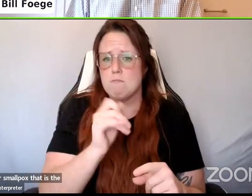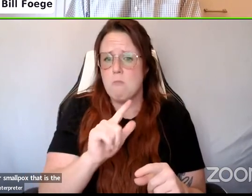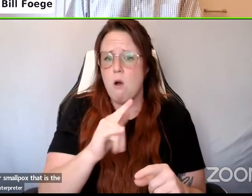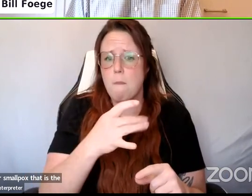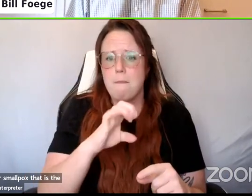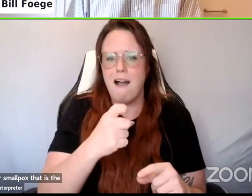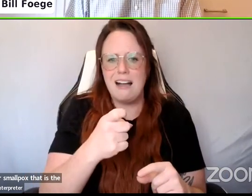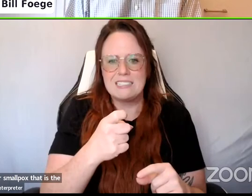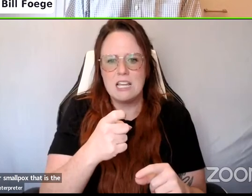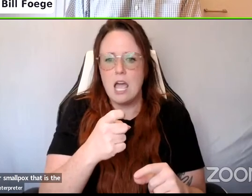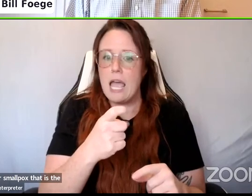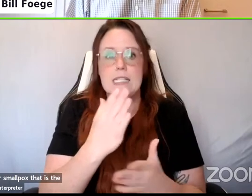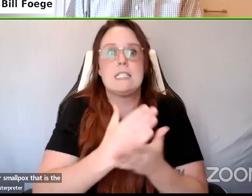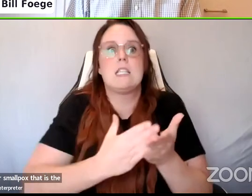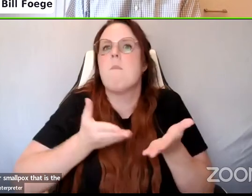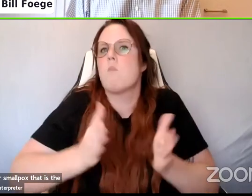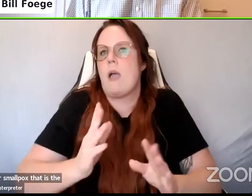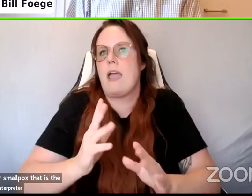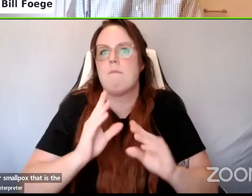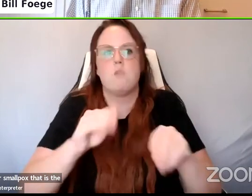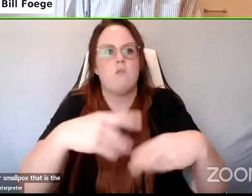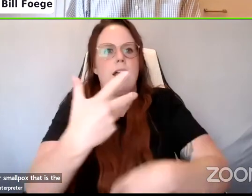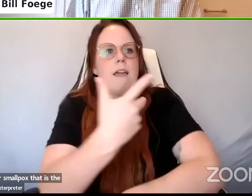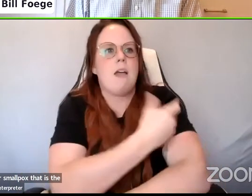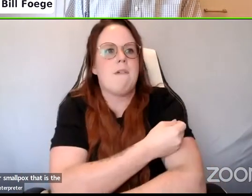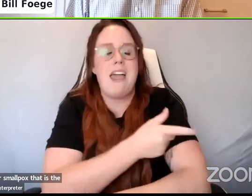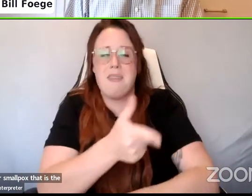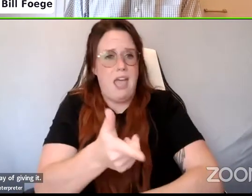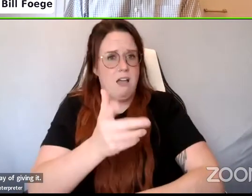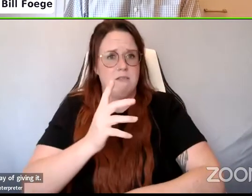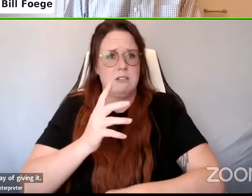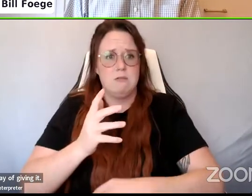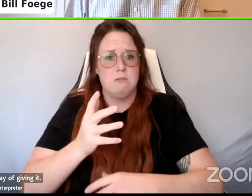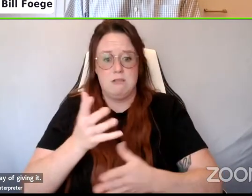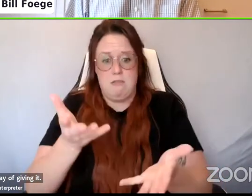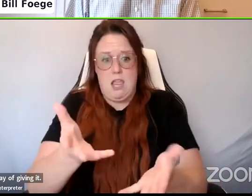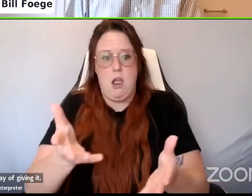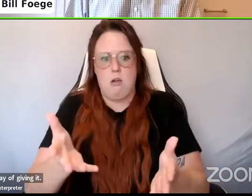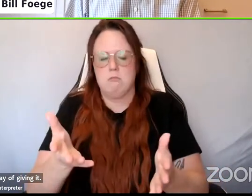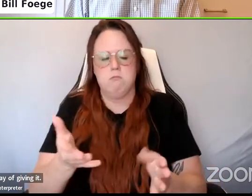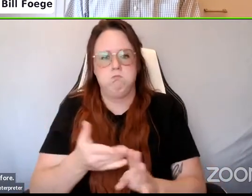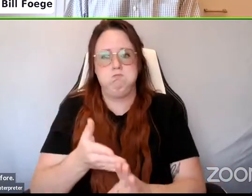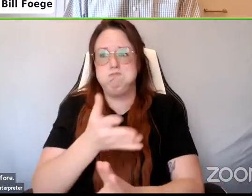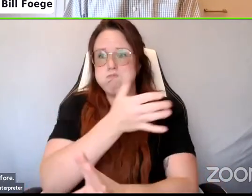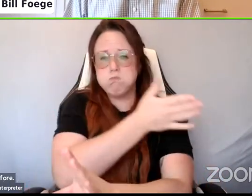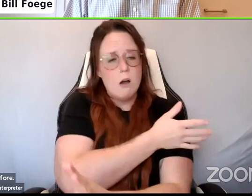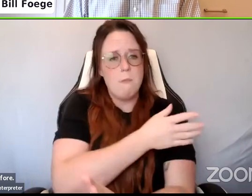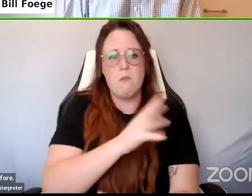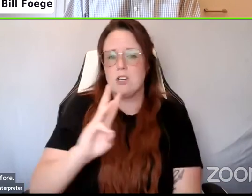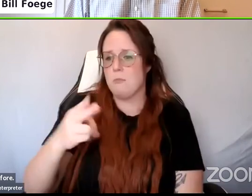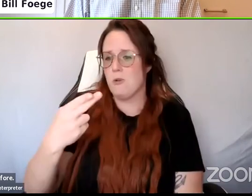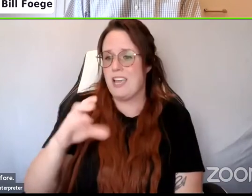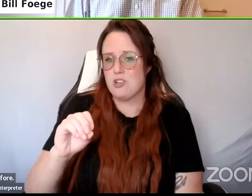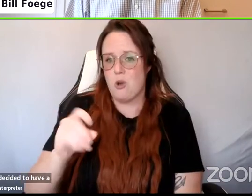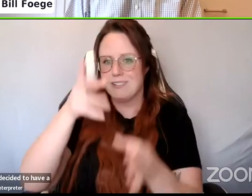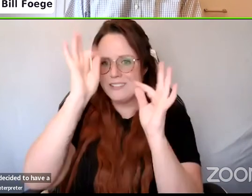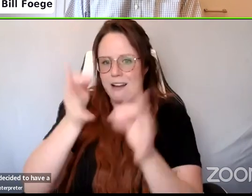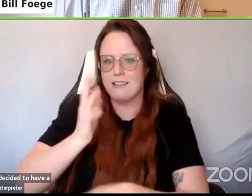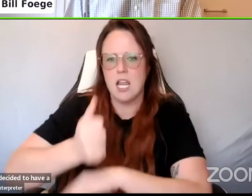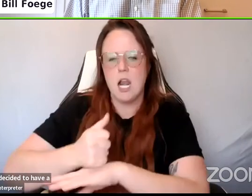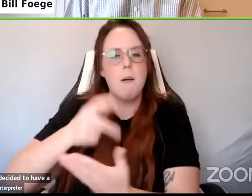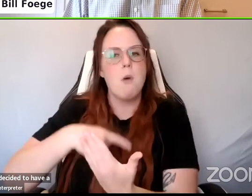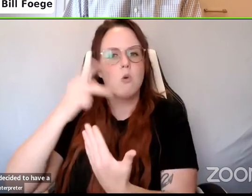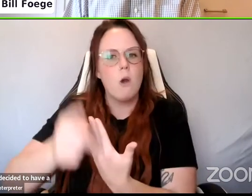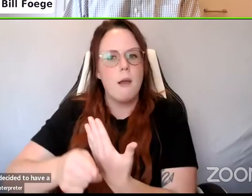some way of giving it existed long before who decided to have a program